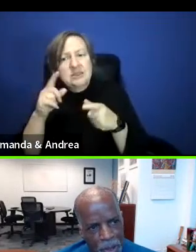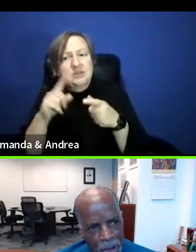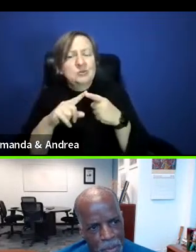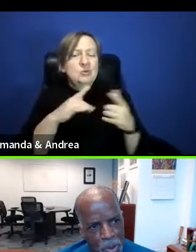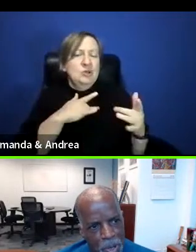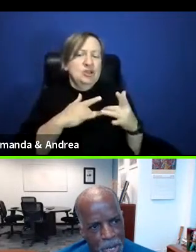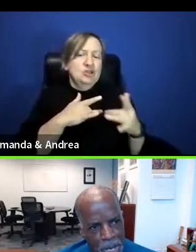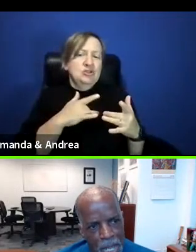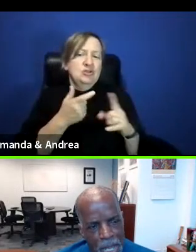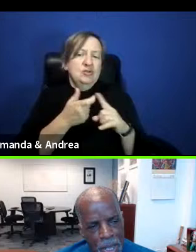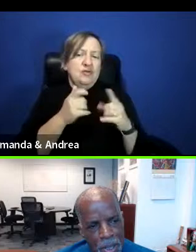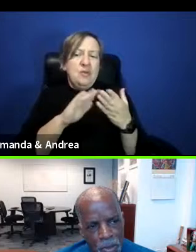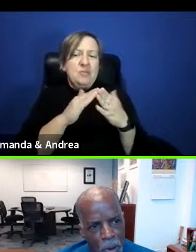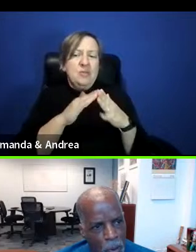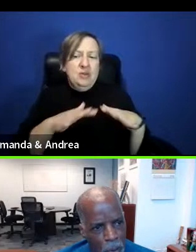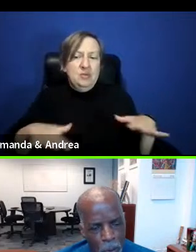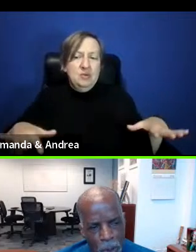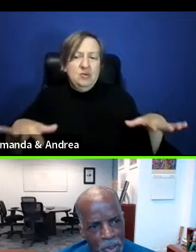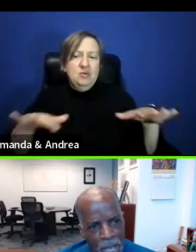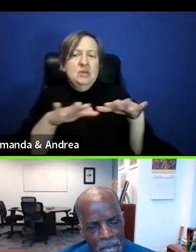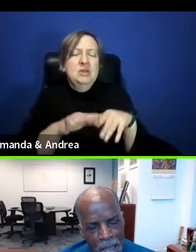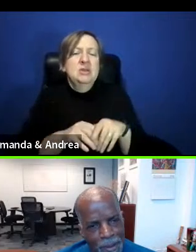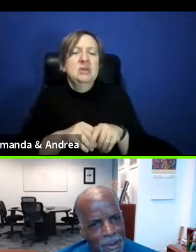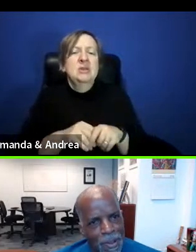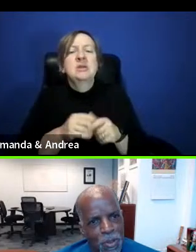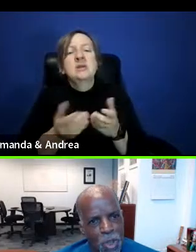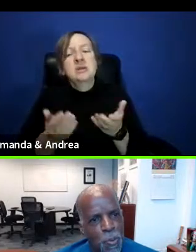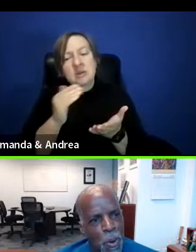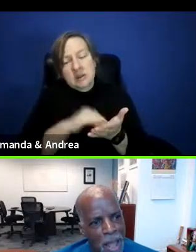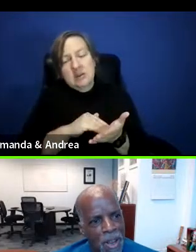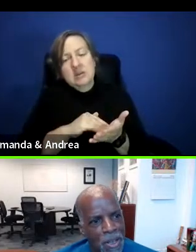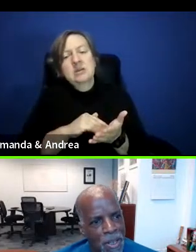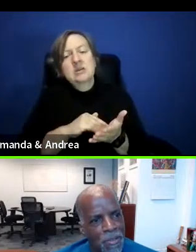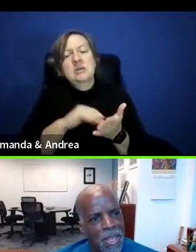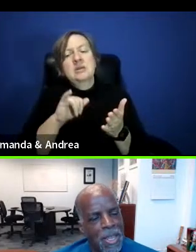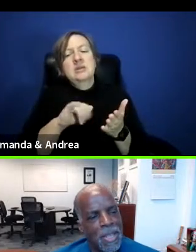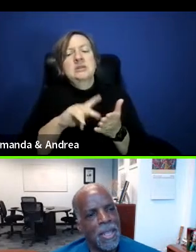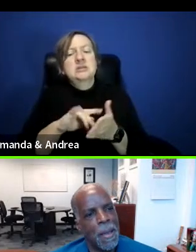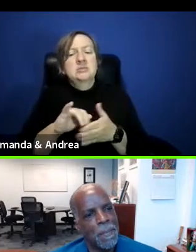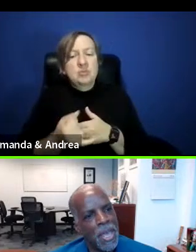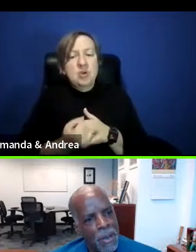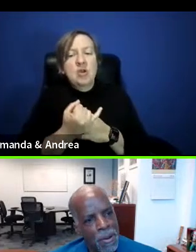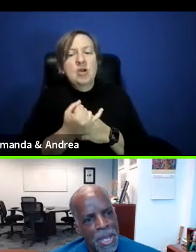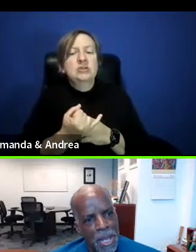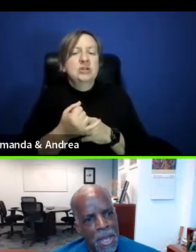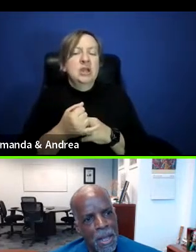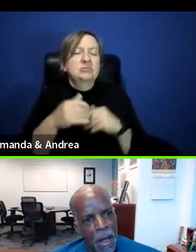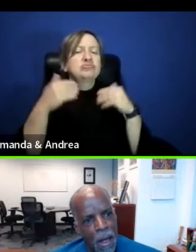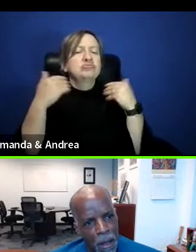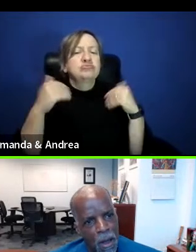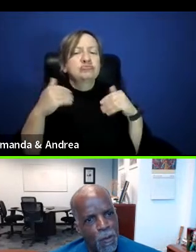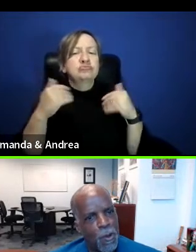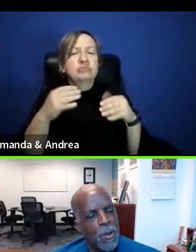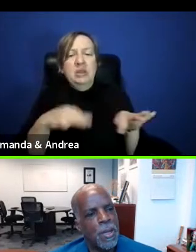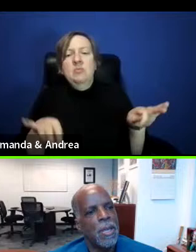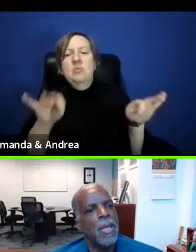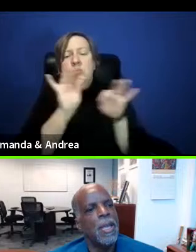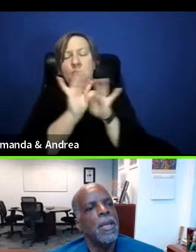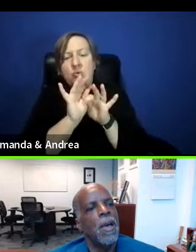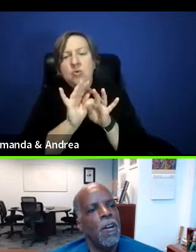concerns of the community. So once again, this project is the epitome